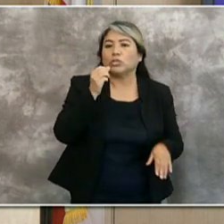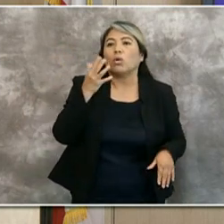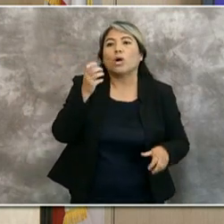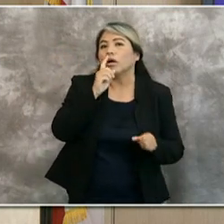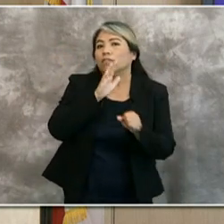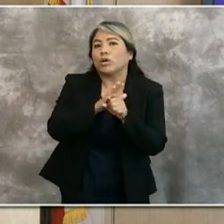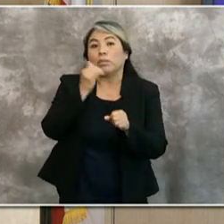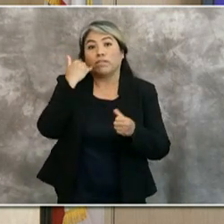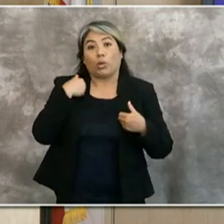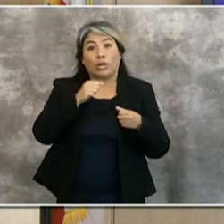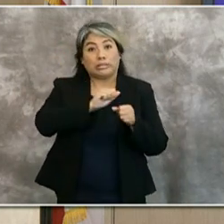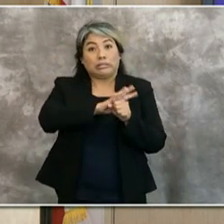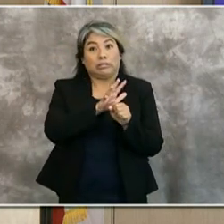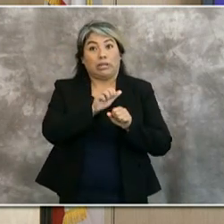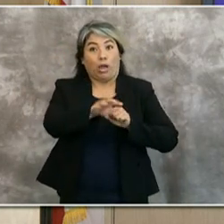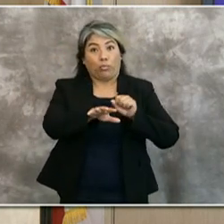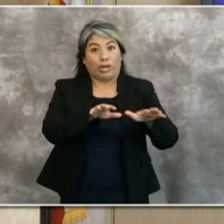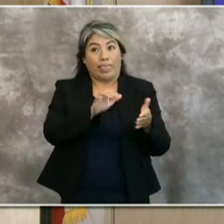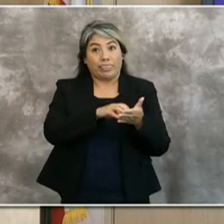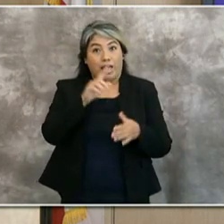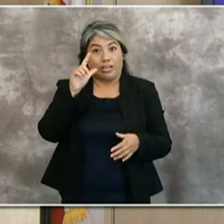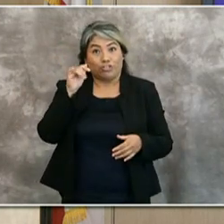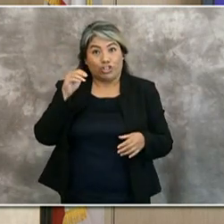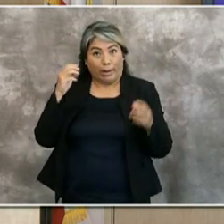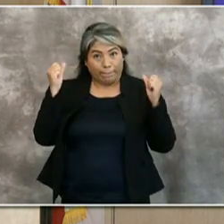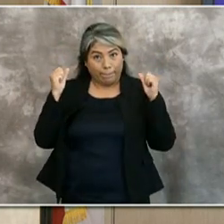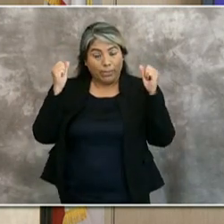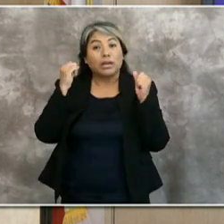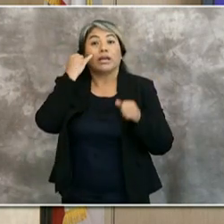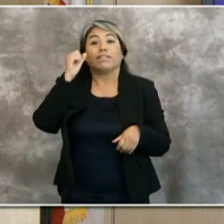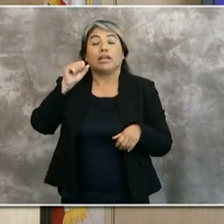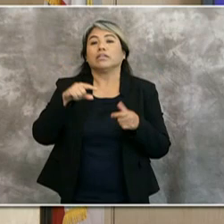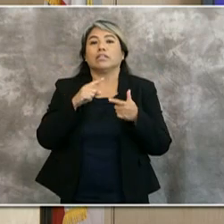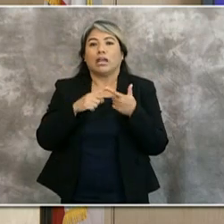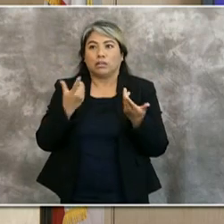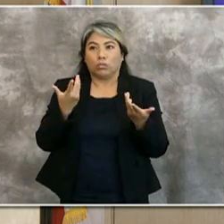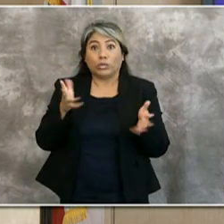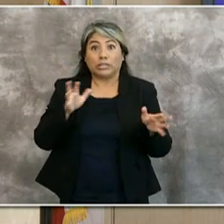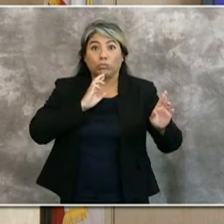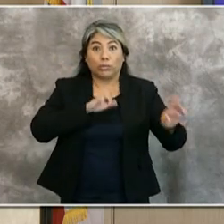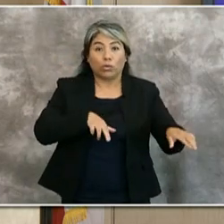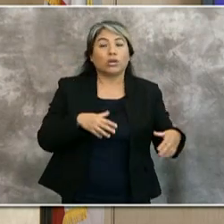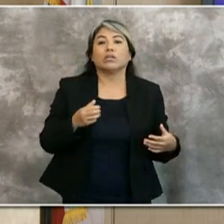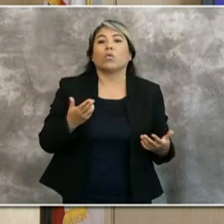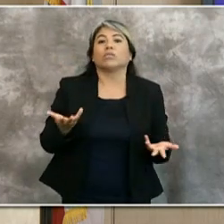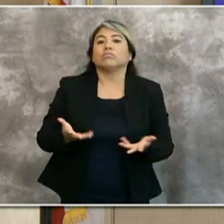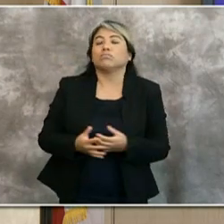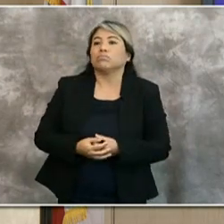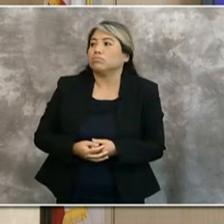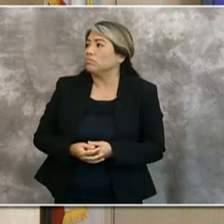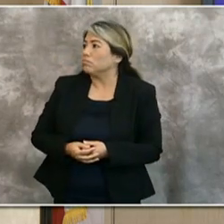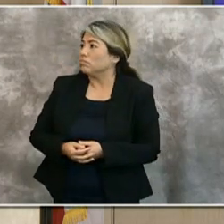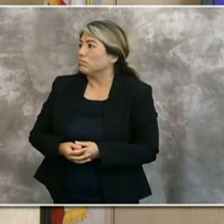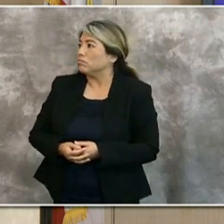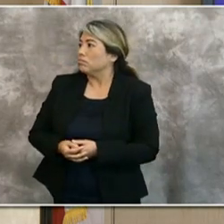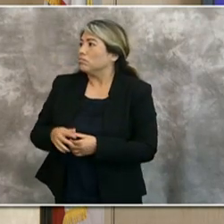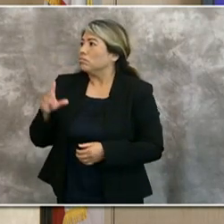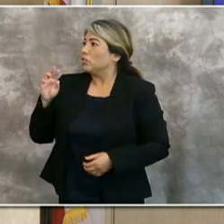was a COVID-19 outbreak at that gym, and if so, when was it reported? Okay, Dr.